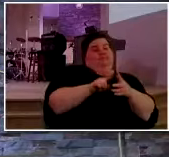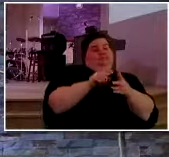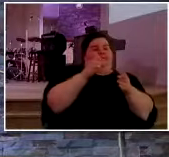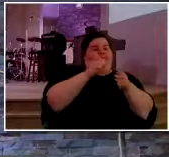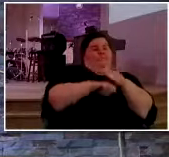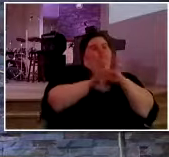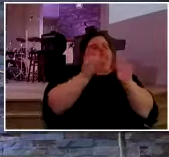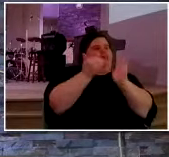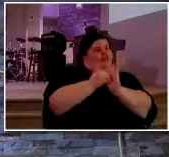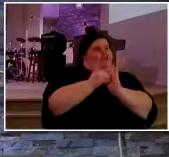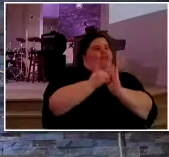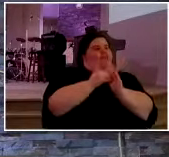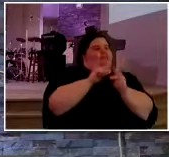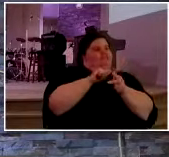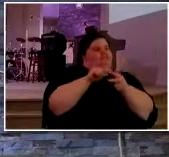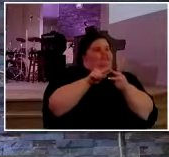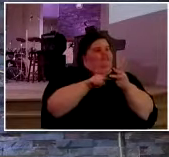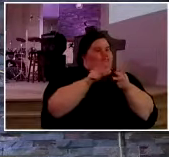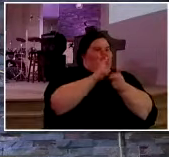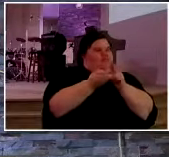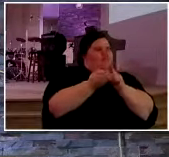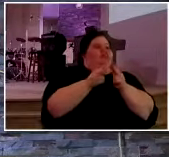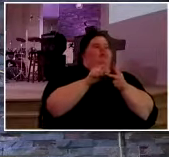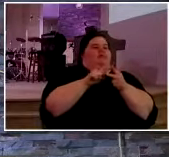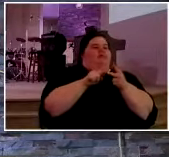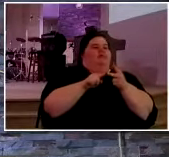It'll produce the fruit of the Spirit in your life.